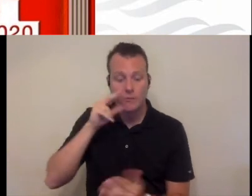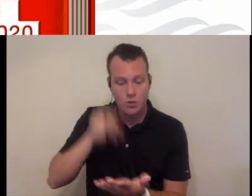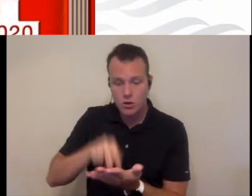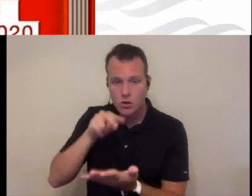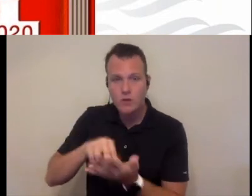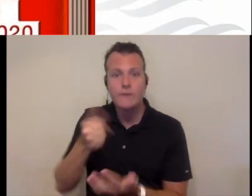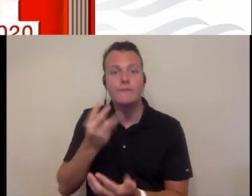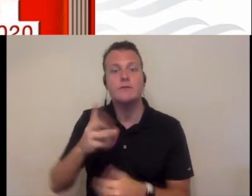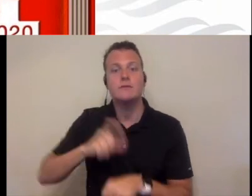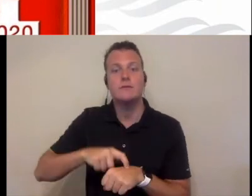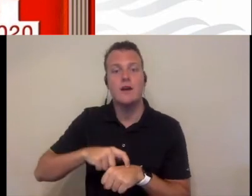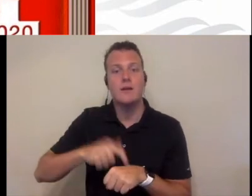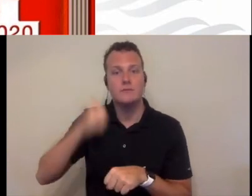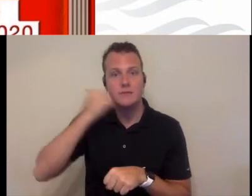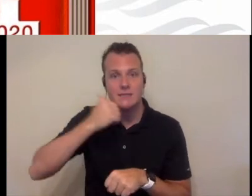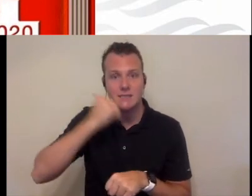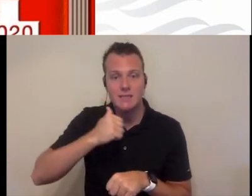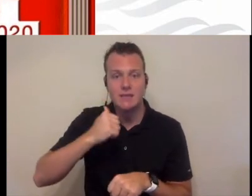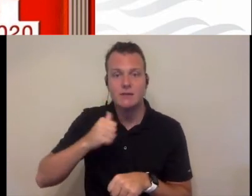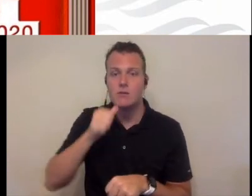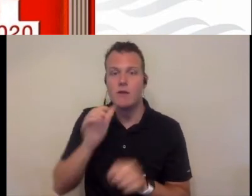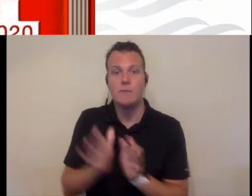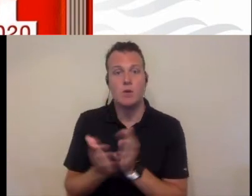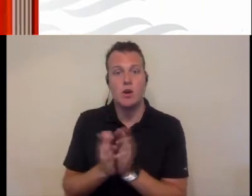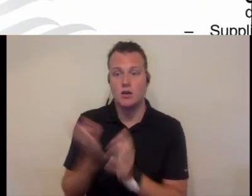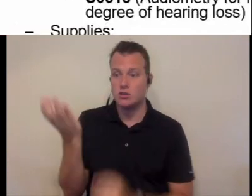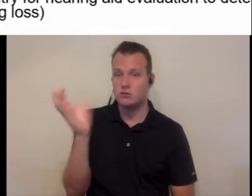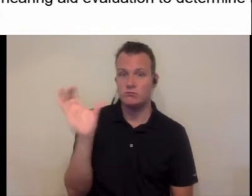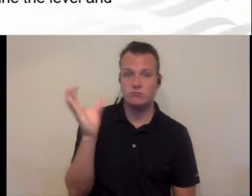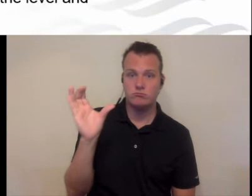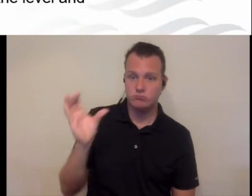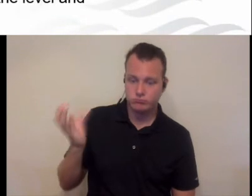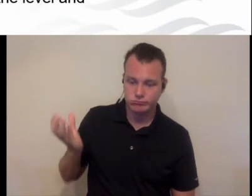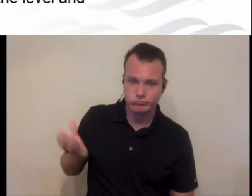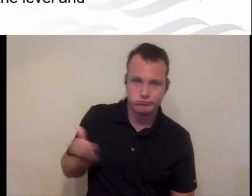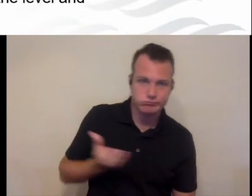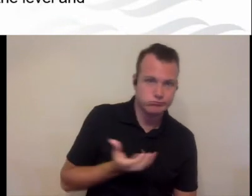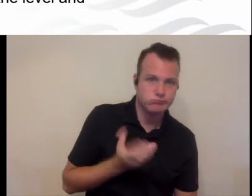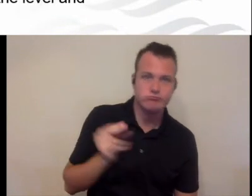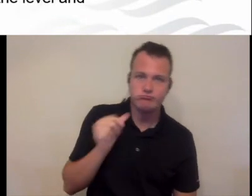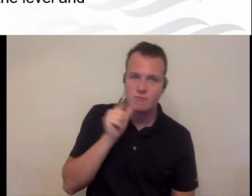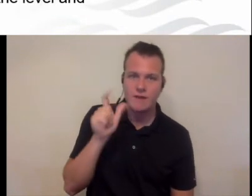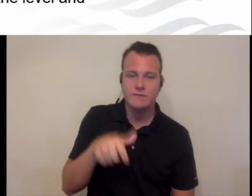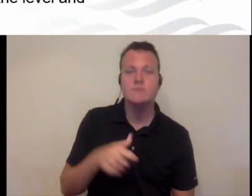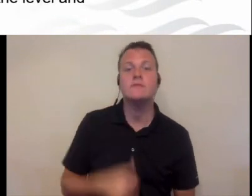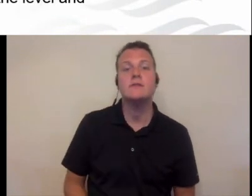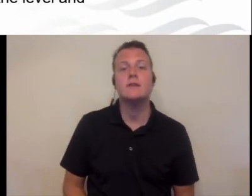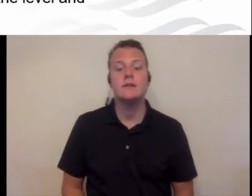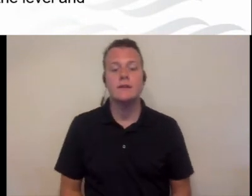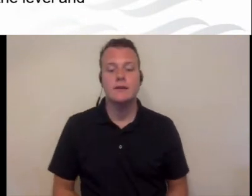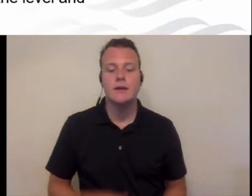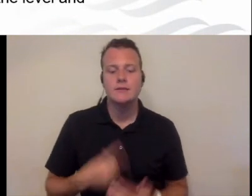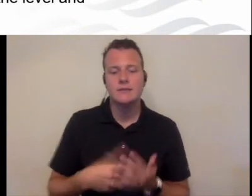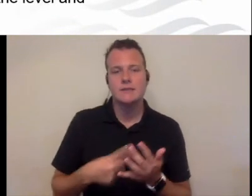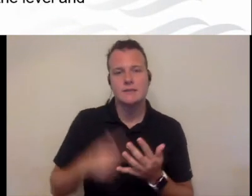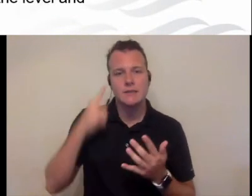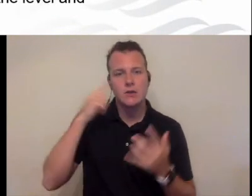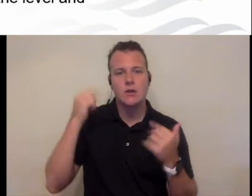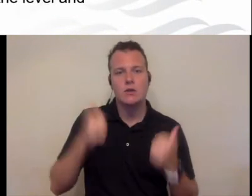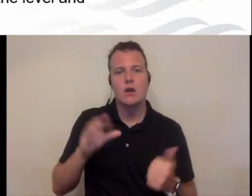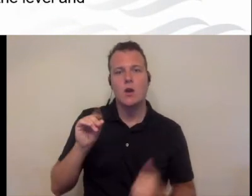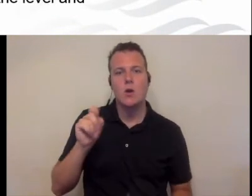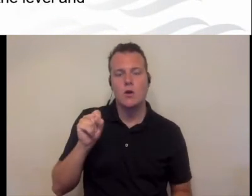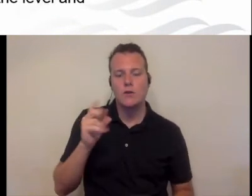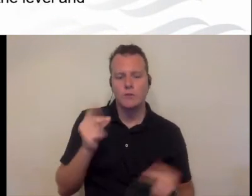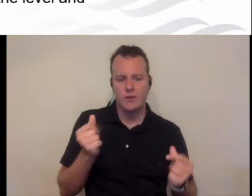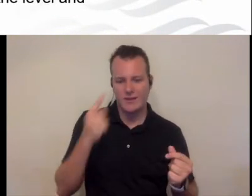day, and then I don't have to drag around a code book that's about 3 inches thick. I'm going to go through the hearing loss codes very quickly because